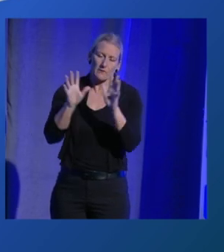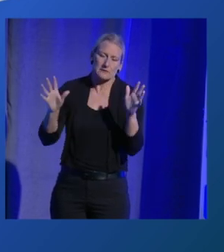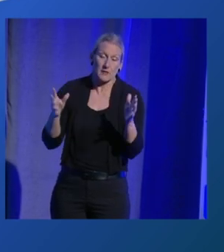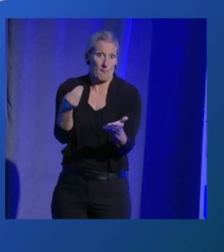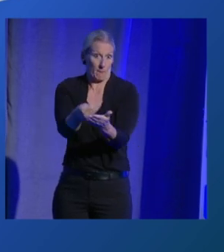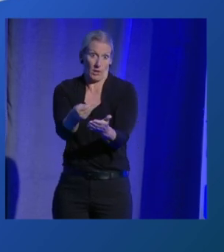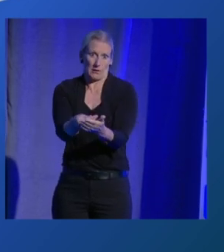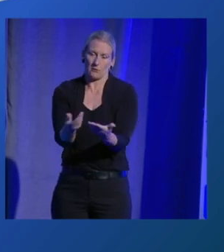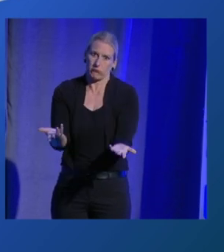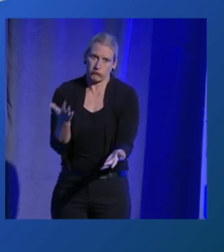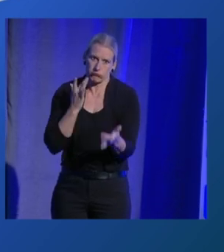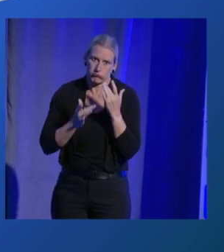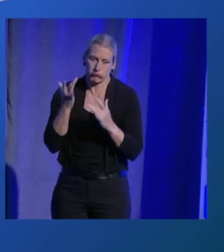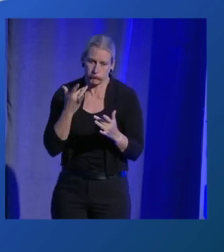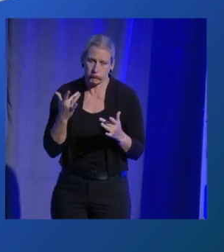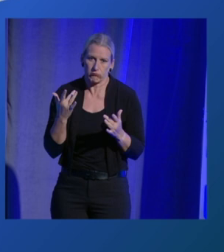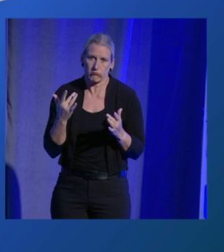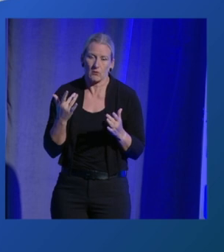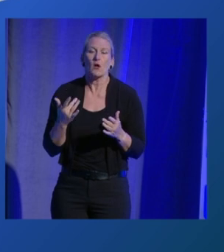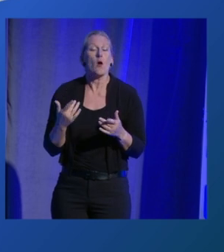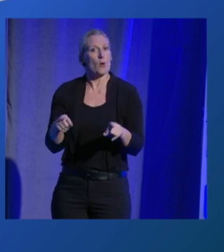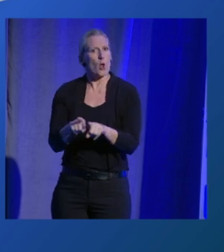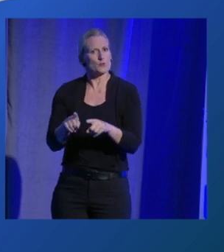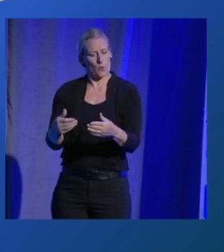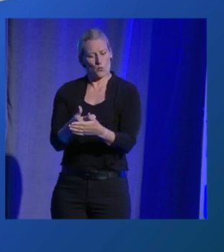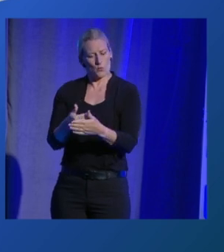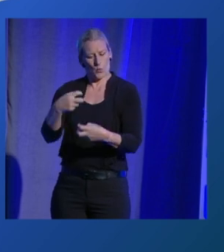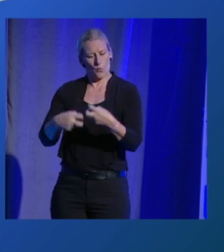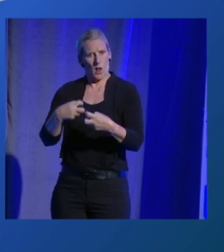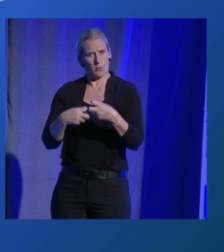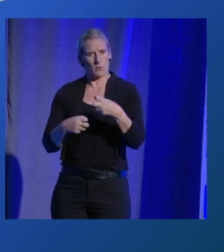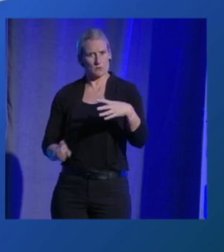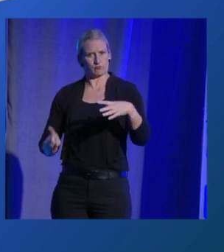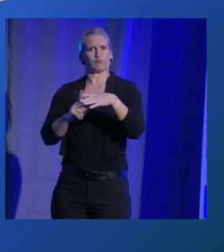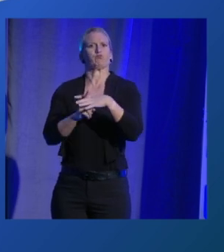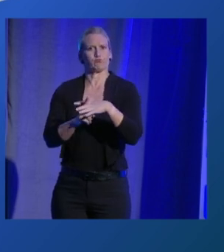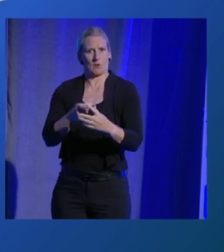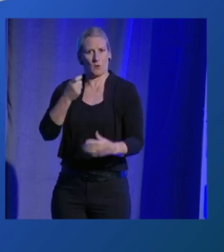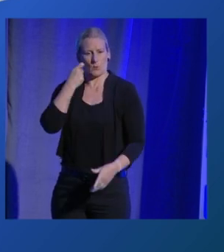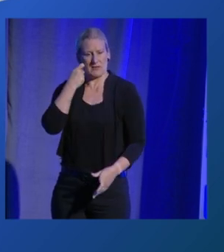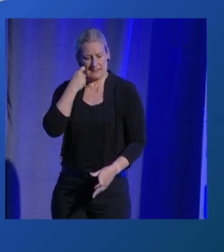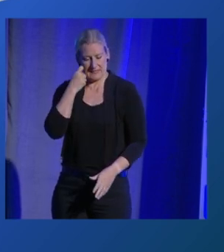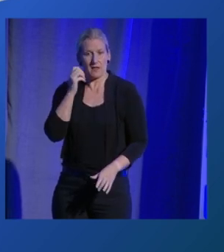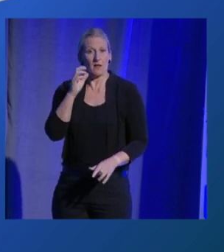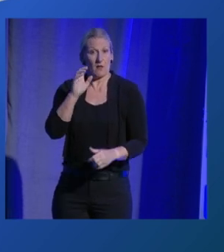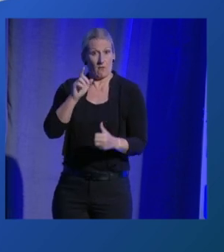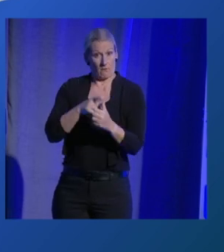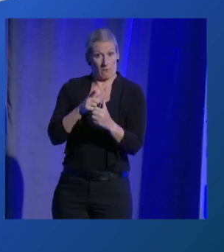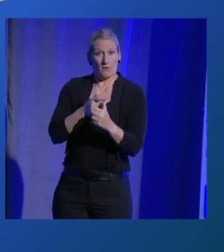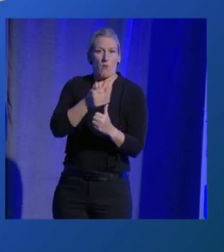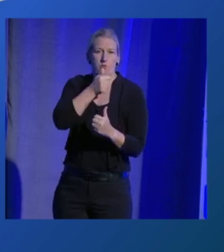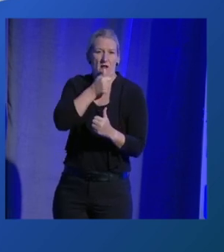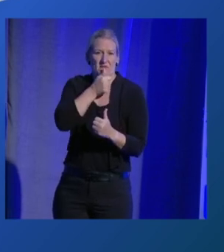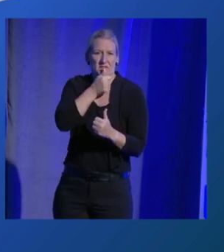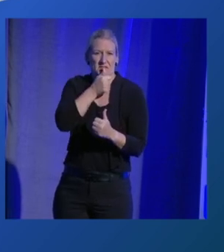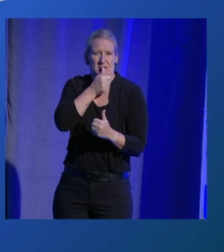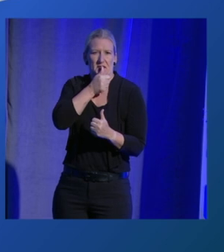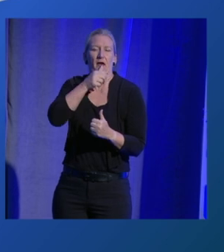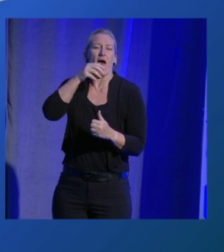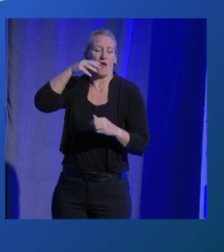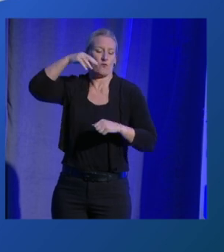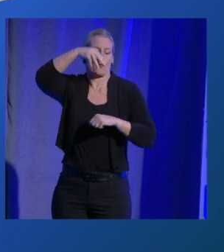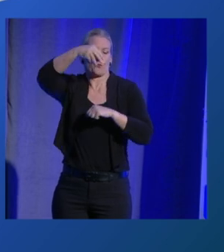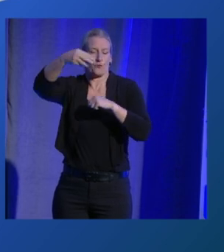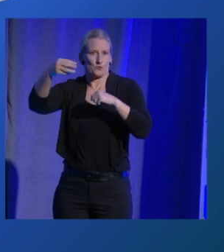funding uh but new problems have also emerged and that's the privacy and surveillance issues in geolocation and